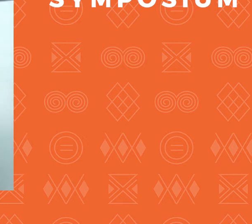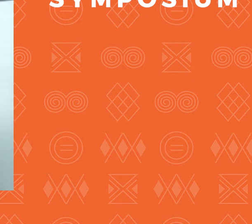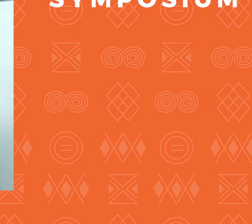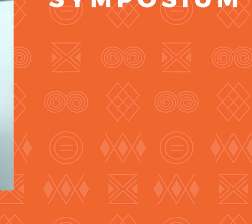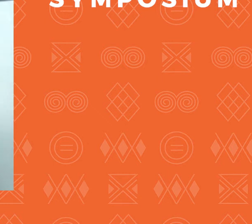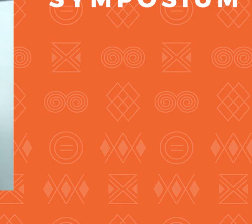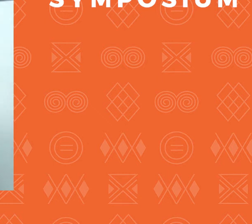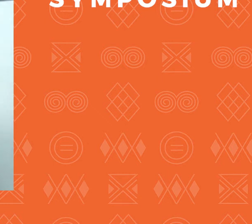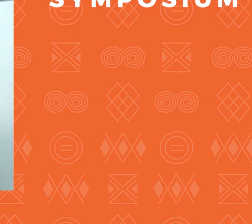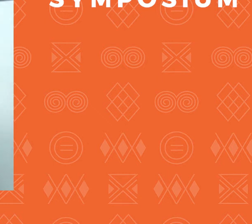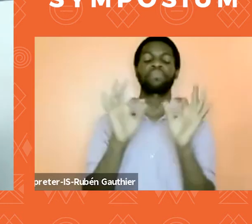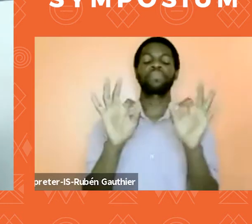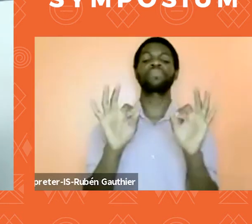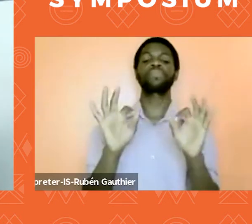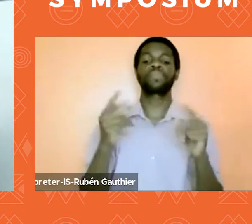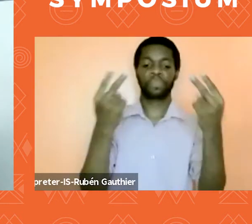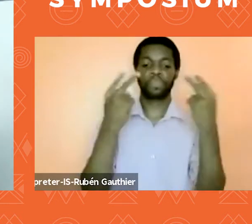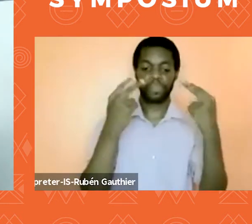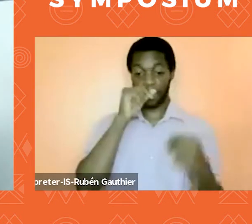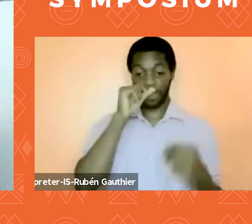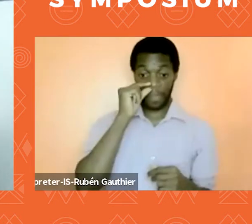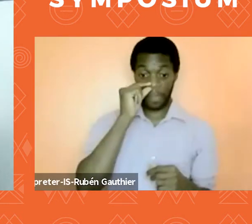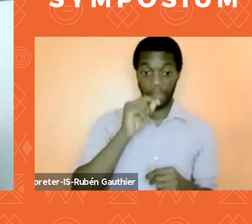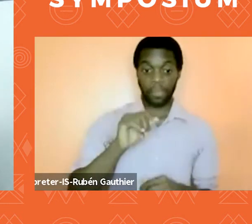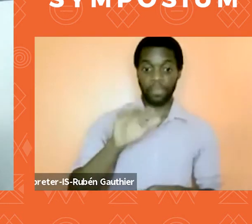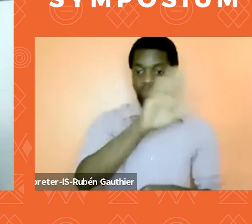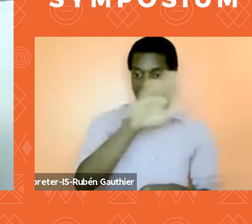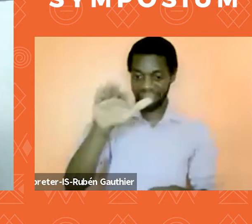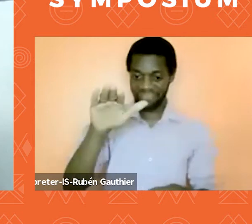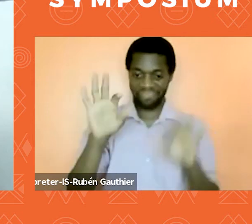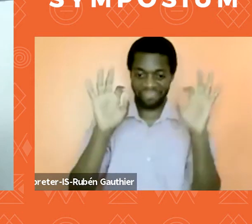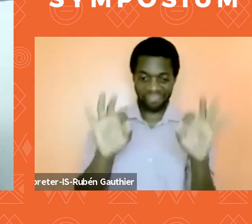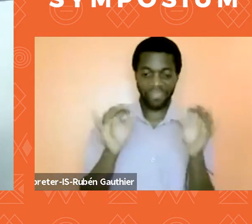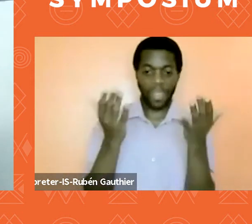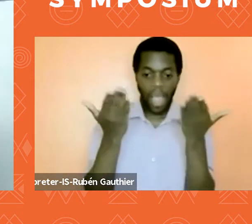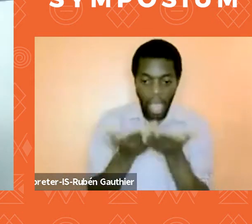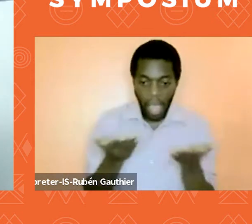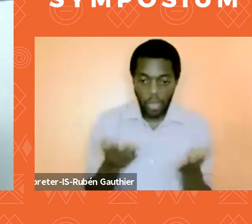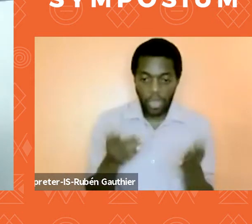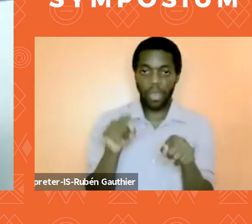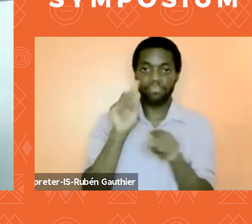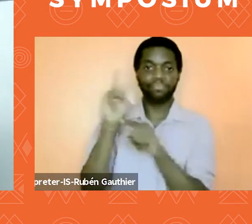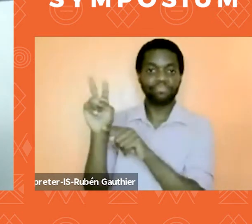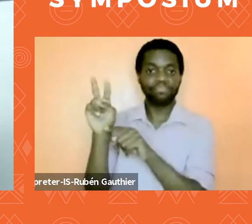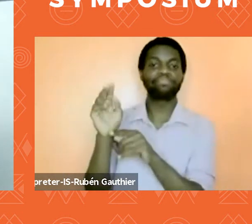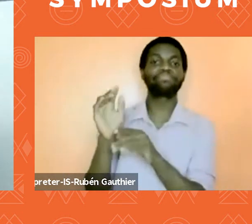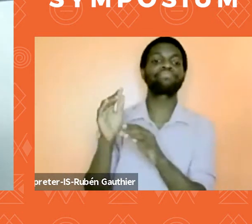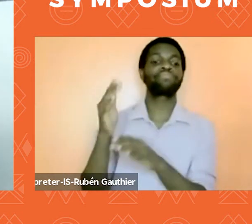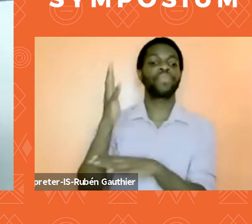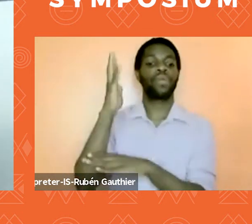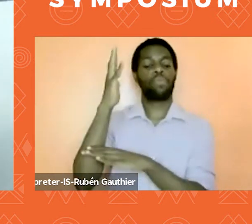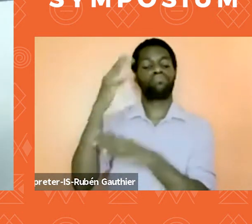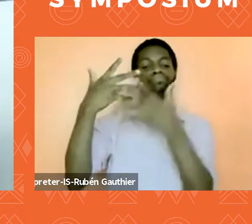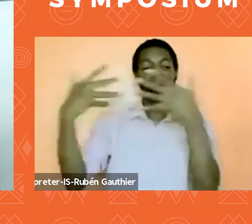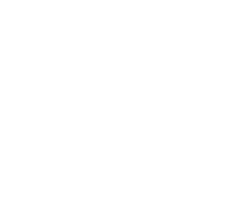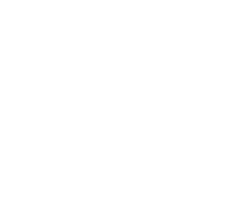please do come forward. Right now, the reading of the declaration will start and the recording will start at the same time